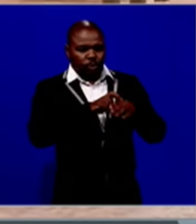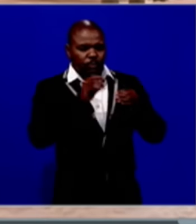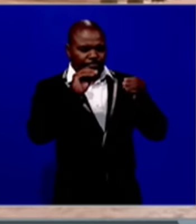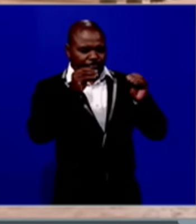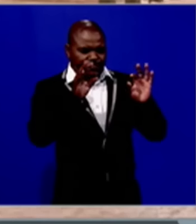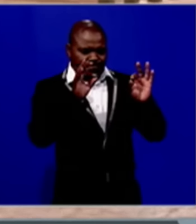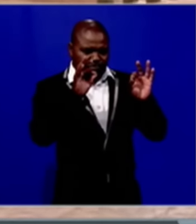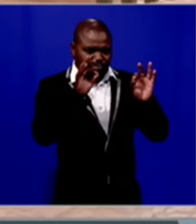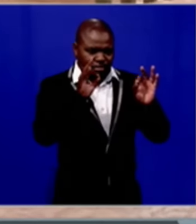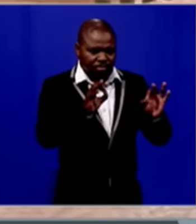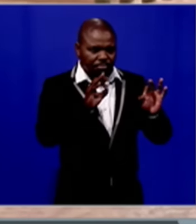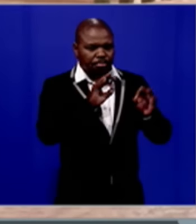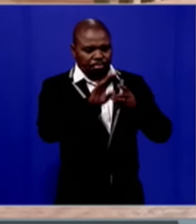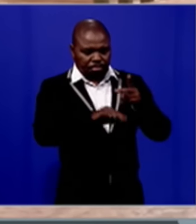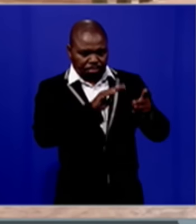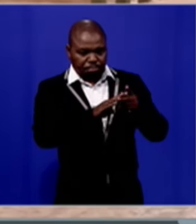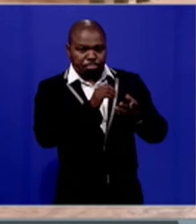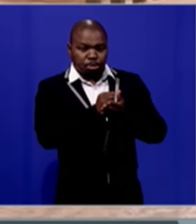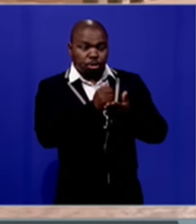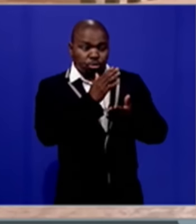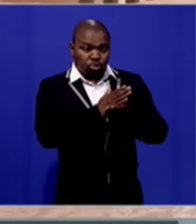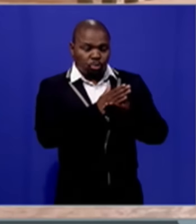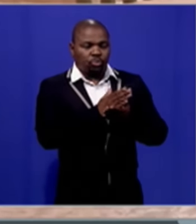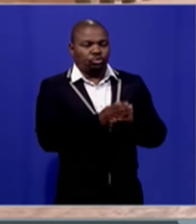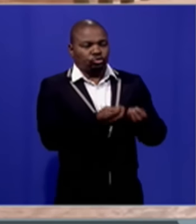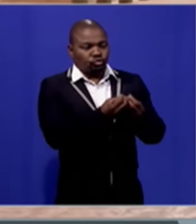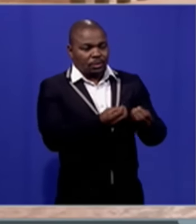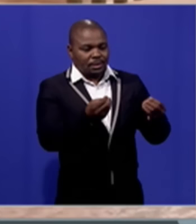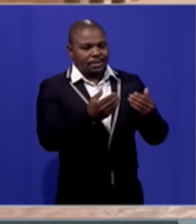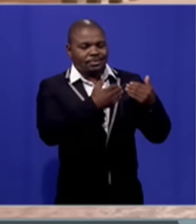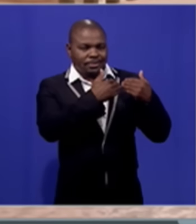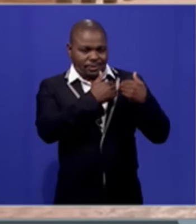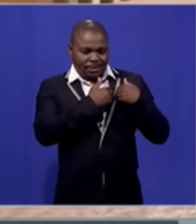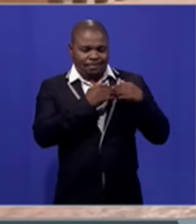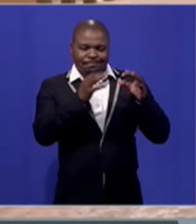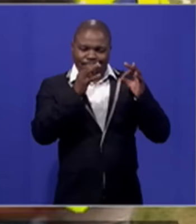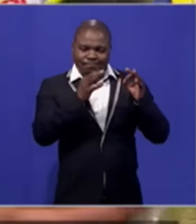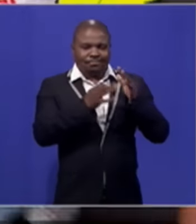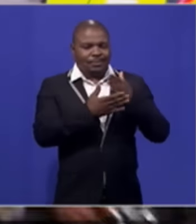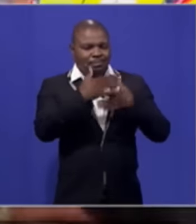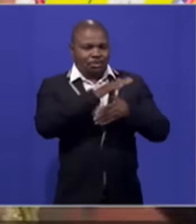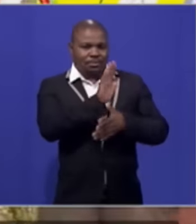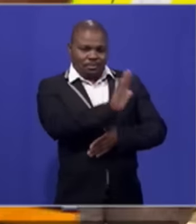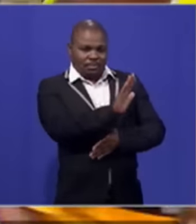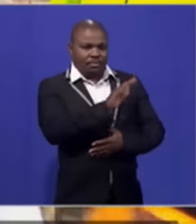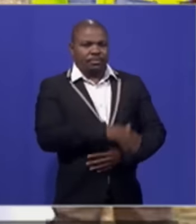up to ensure that the safety of children is prominent.